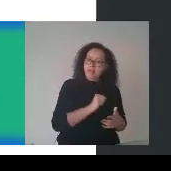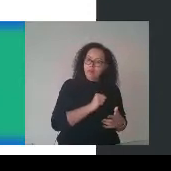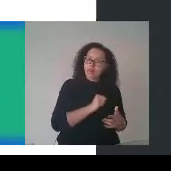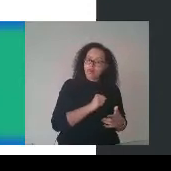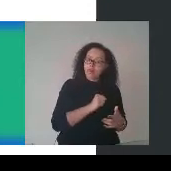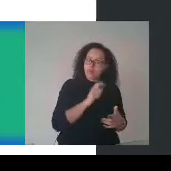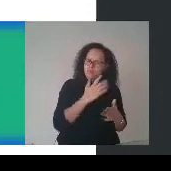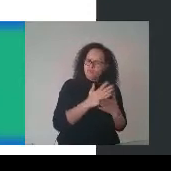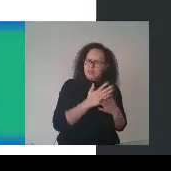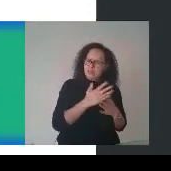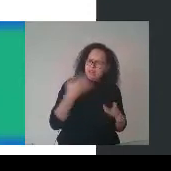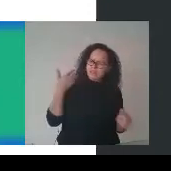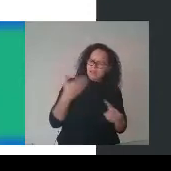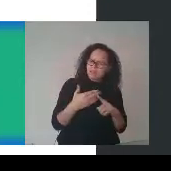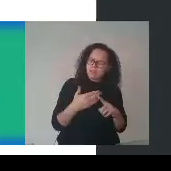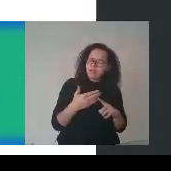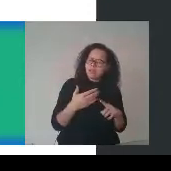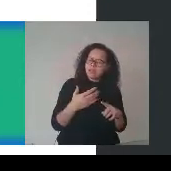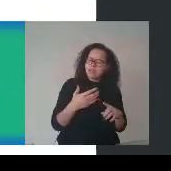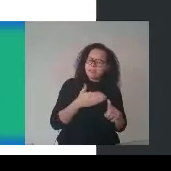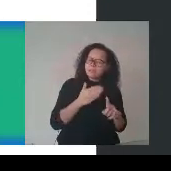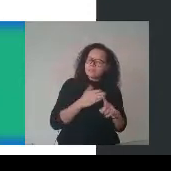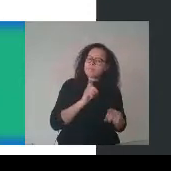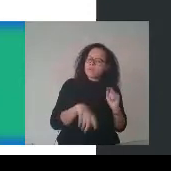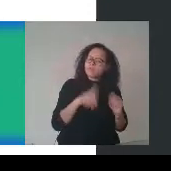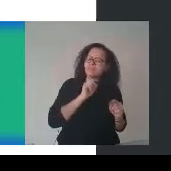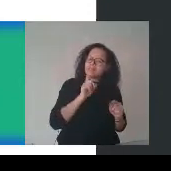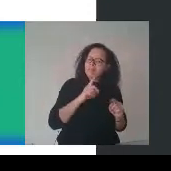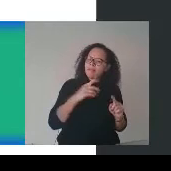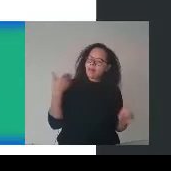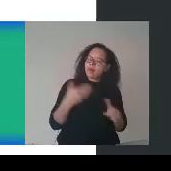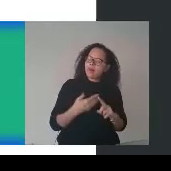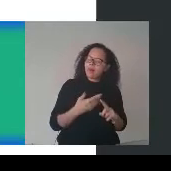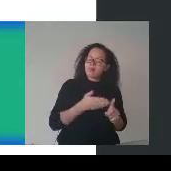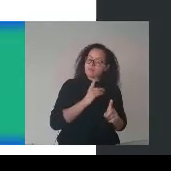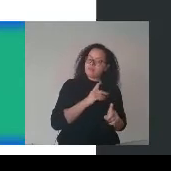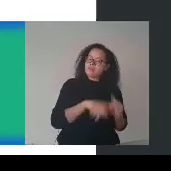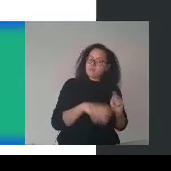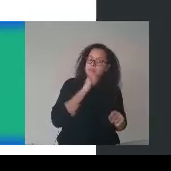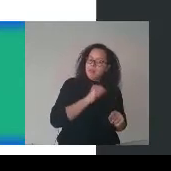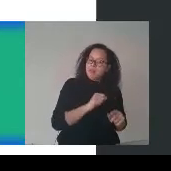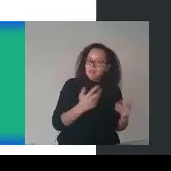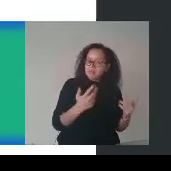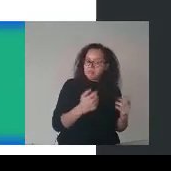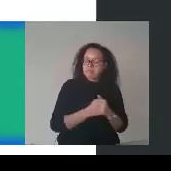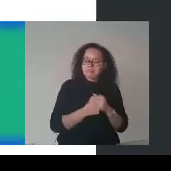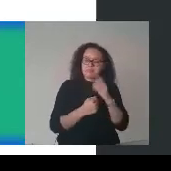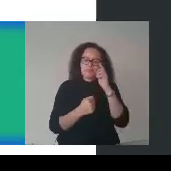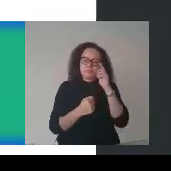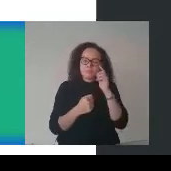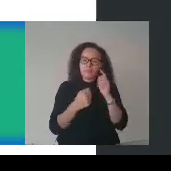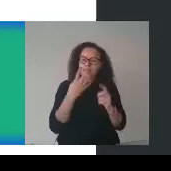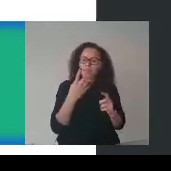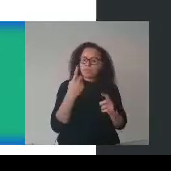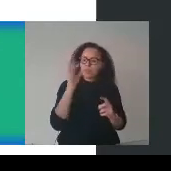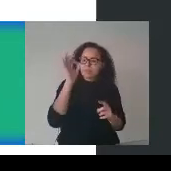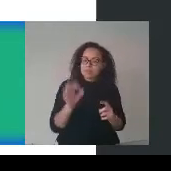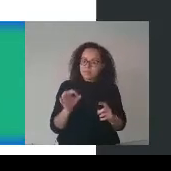for aqua aerobics and similarly, they're usually a majority female audience. Really interestingly, is 41% of our users in the pool are